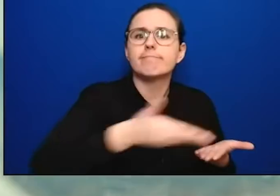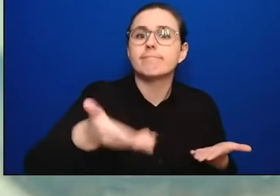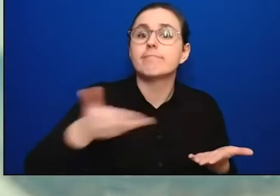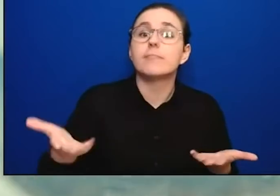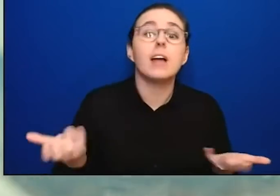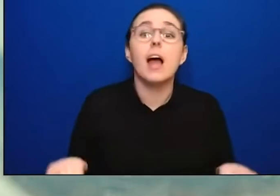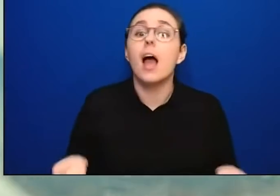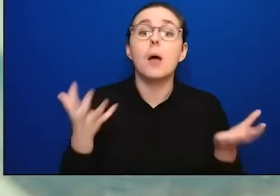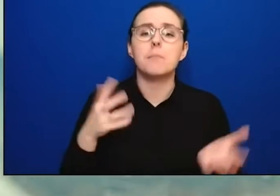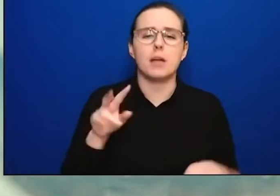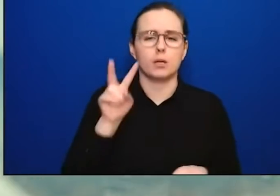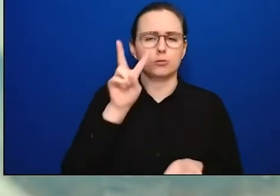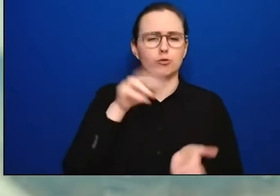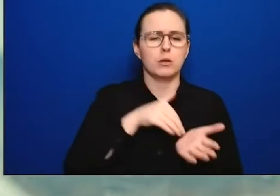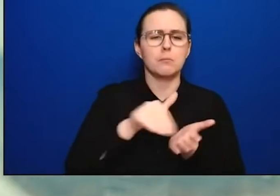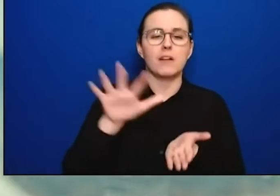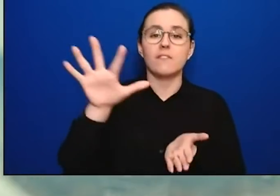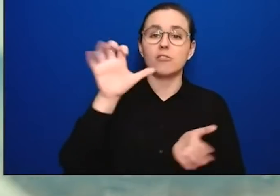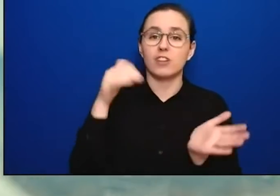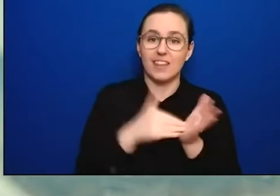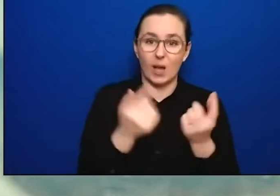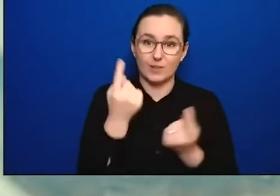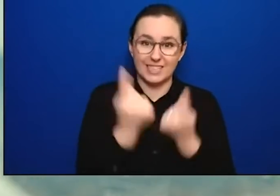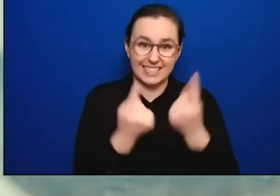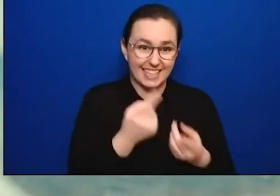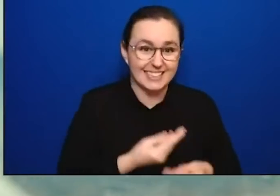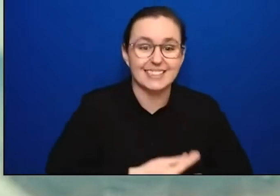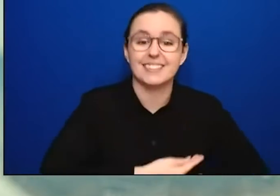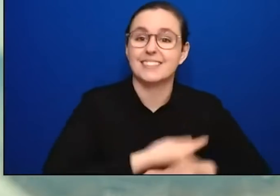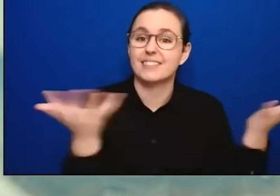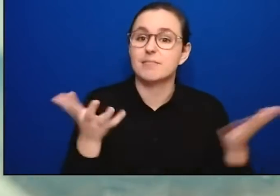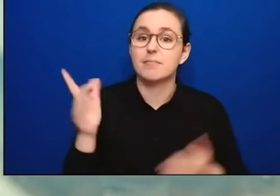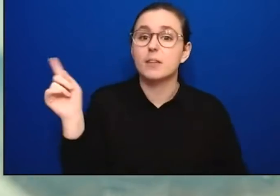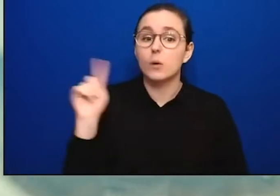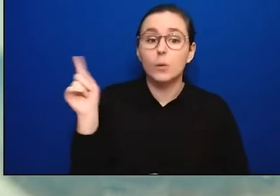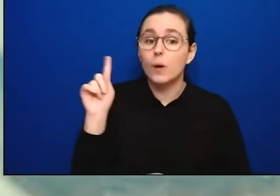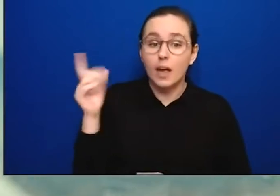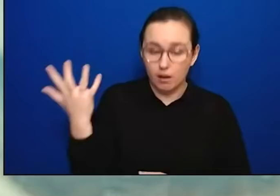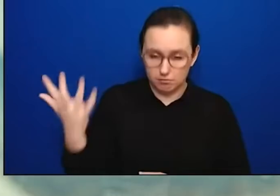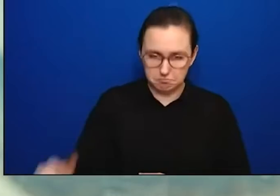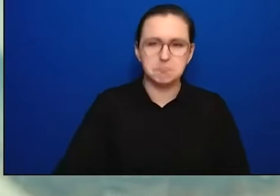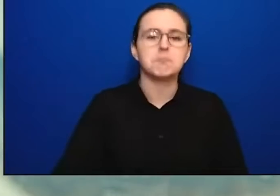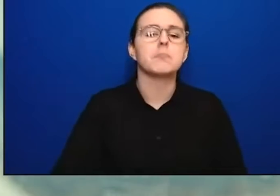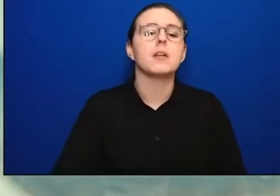federal government, we will be working to deliver over 2,500,000 test kits as follows: